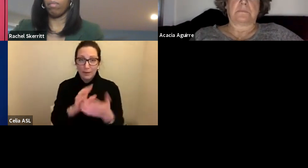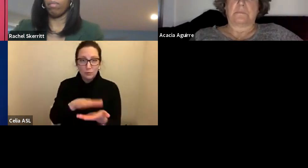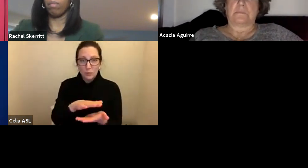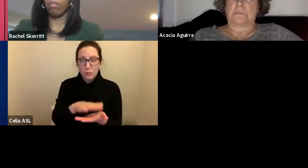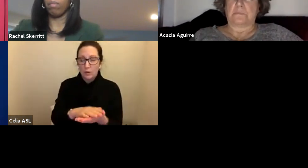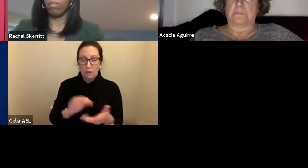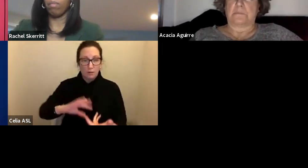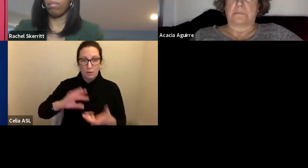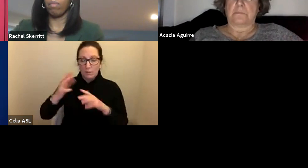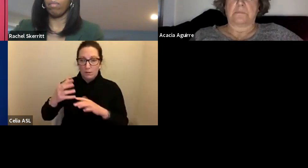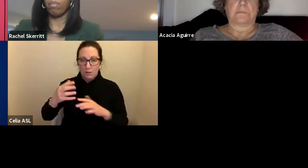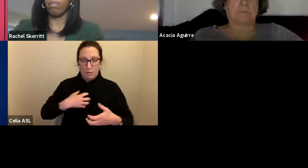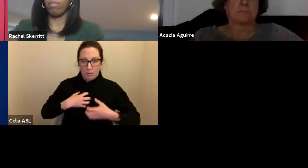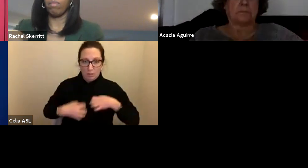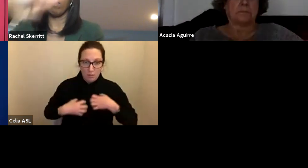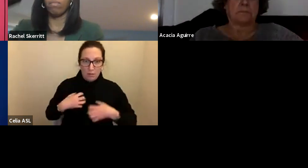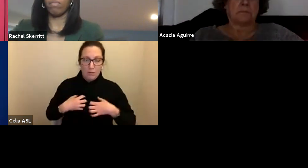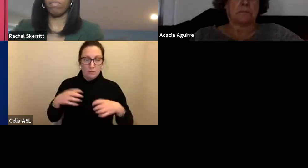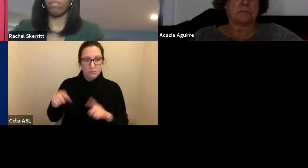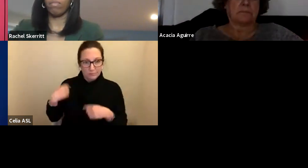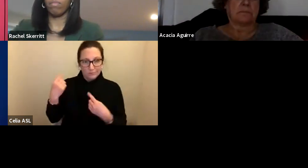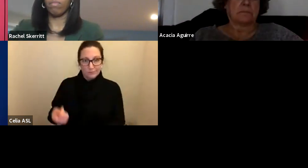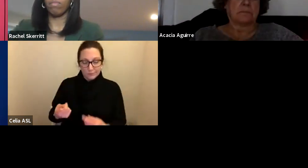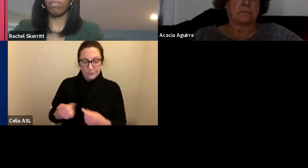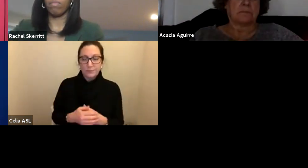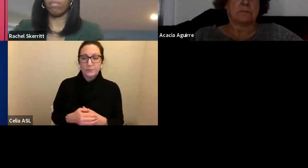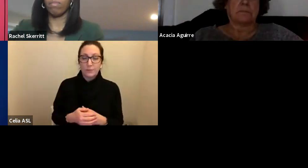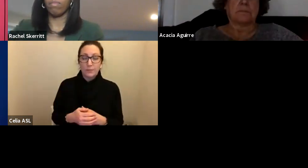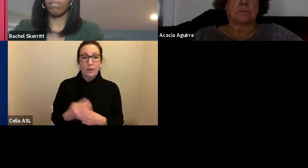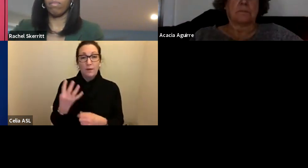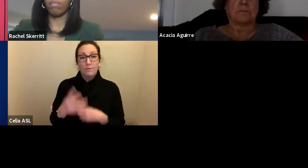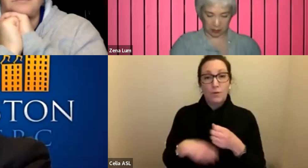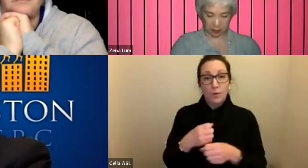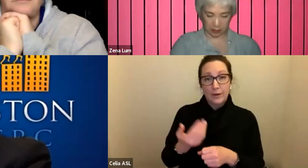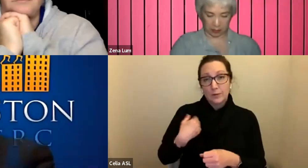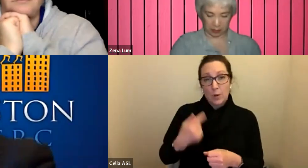a very uncomfortable situation. And then 4 years ago, I took a